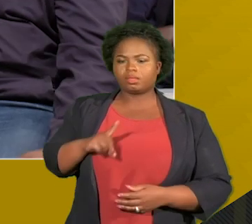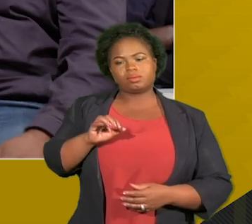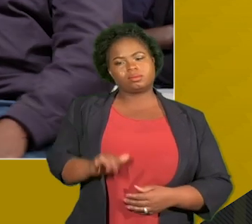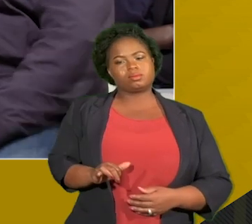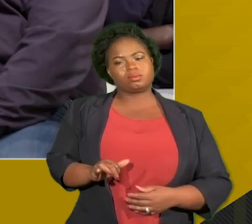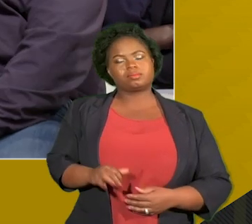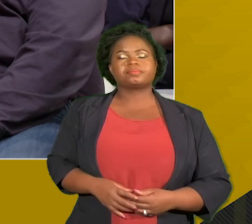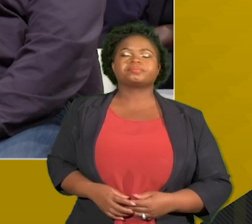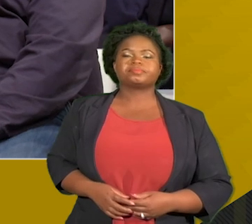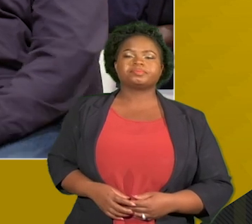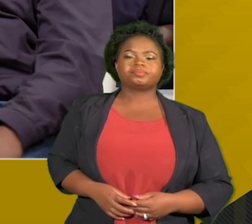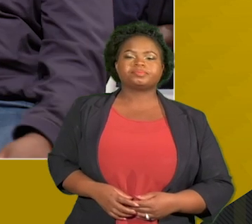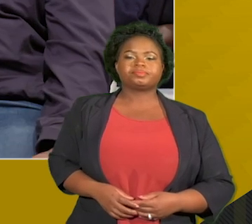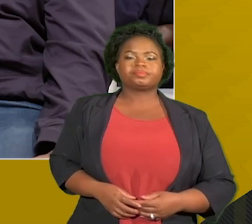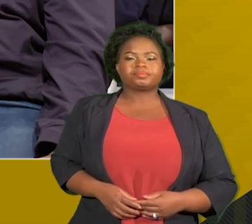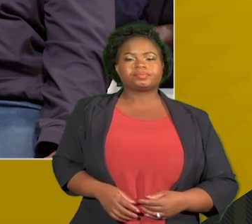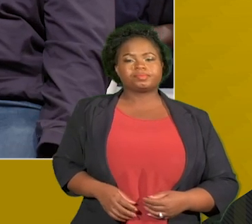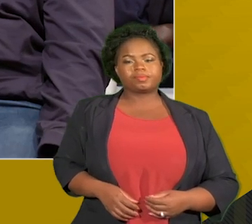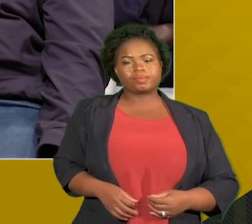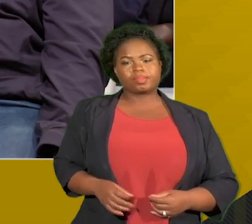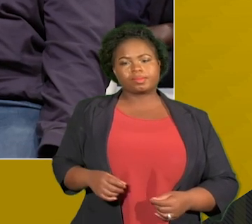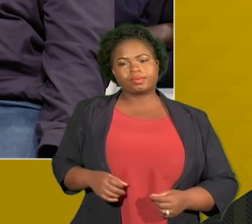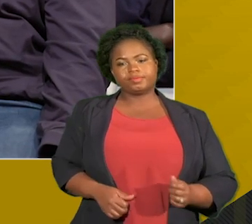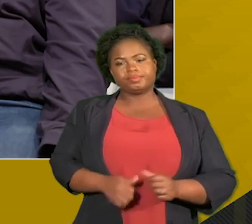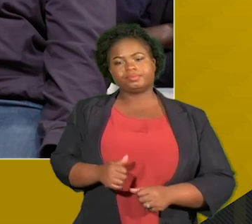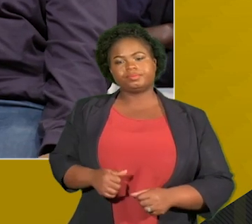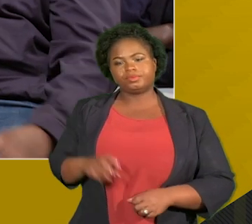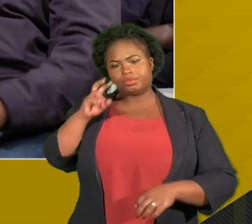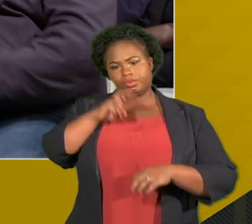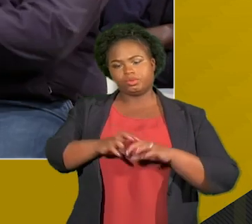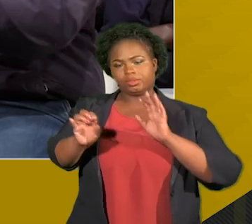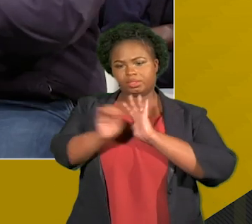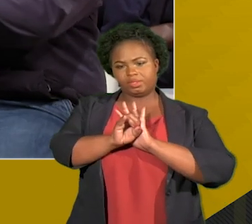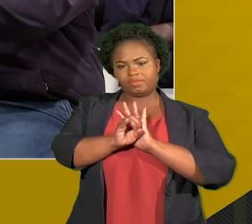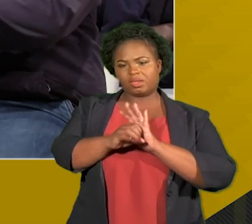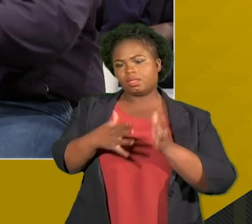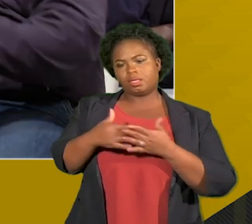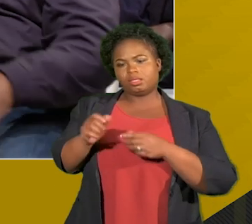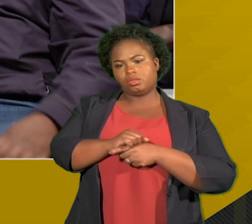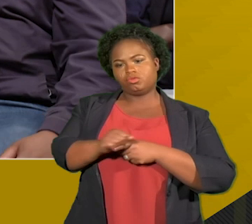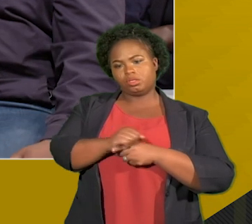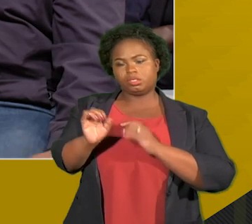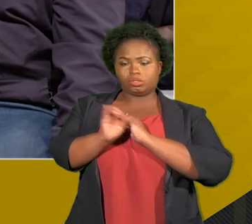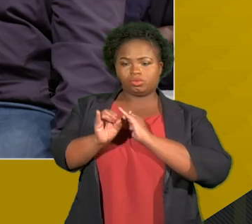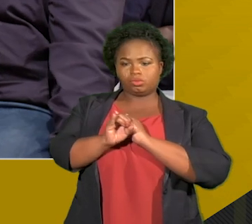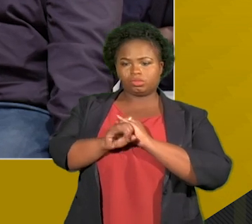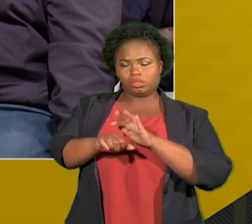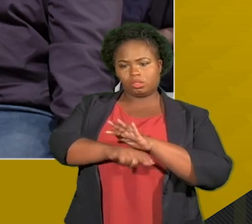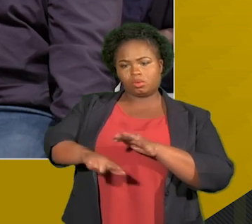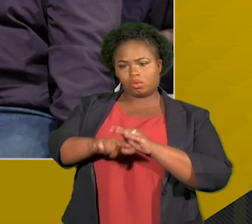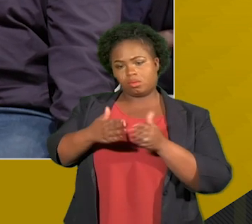Davidson. Okay, so it's about also identifying any training institutions that might exist in your local